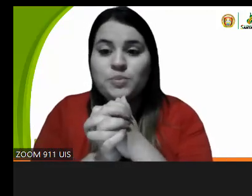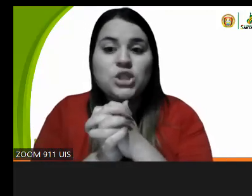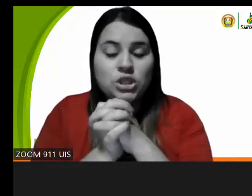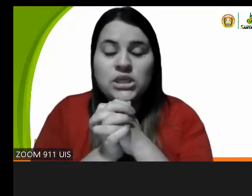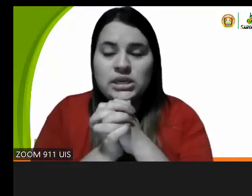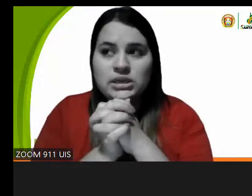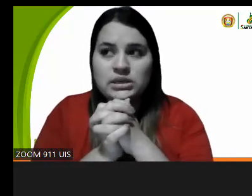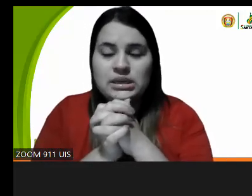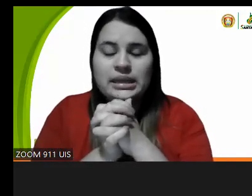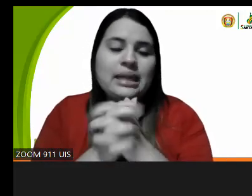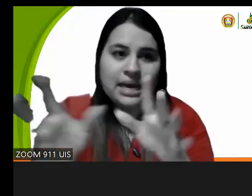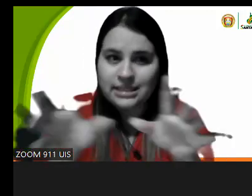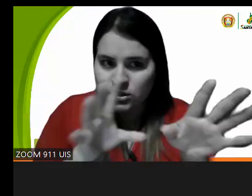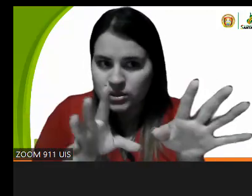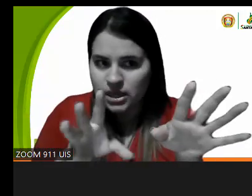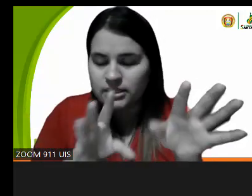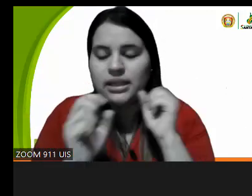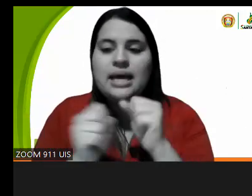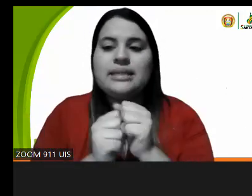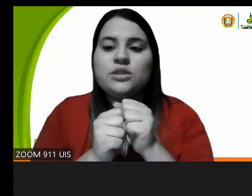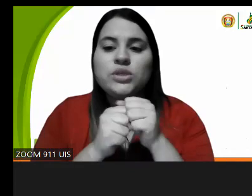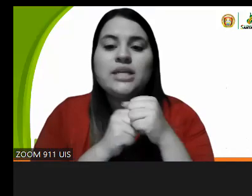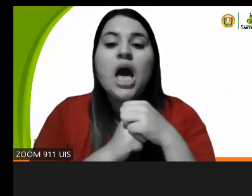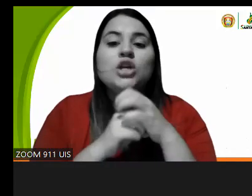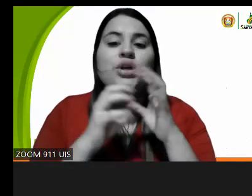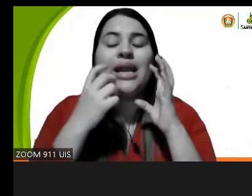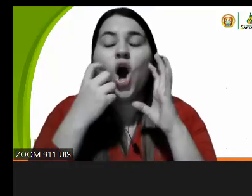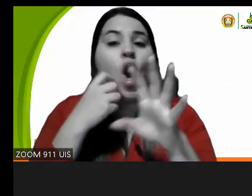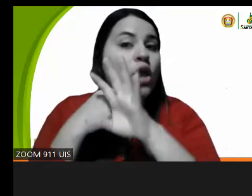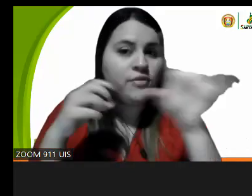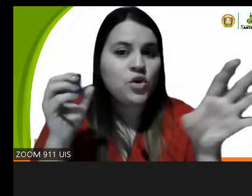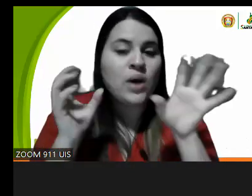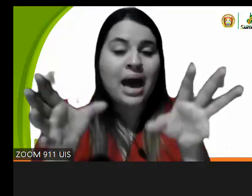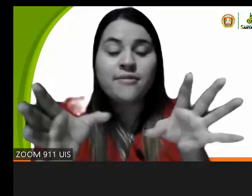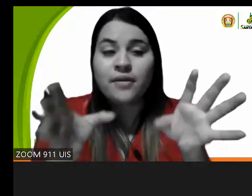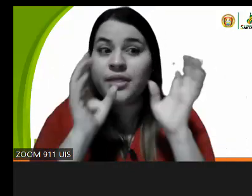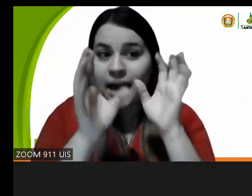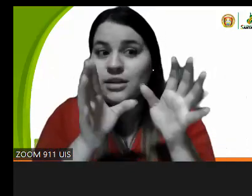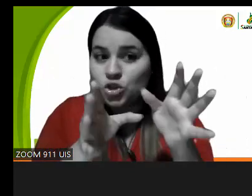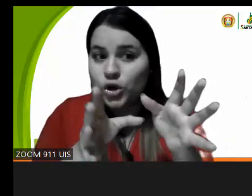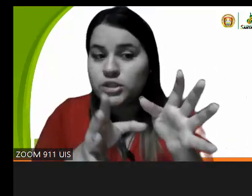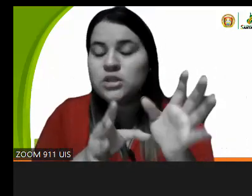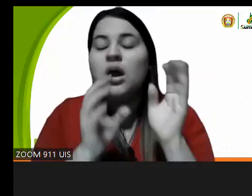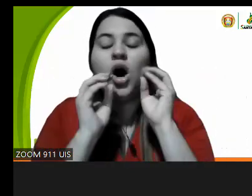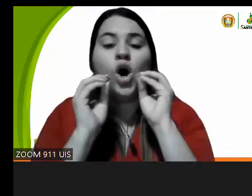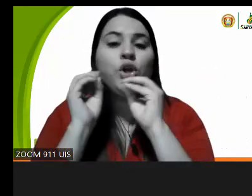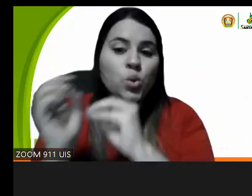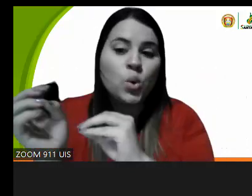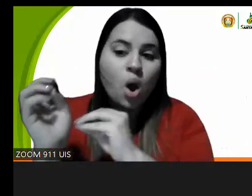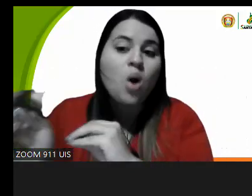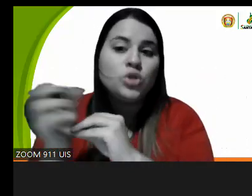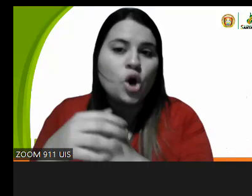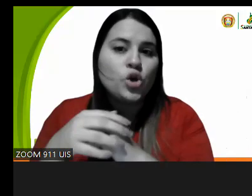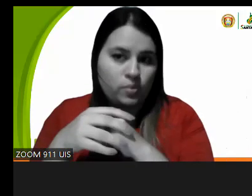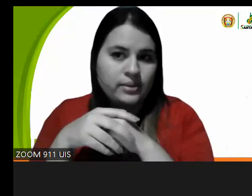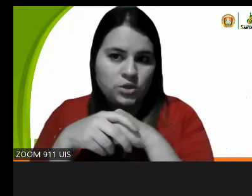everyone, especially in the last exercise, so that all of you have the answers on